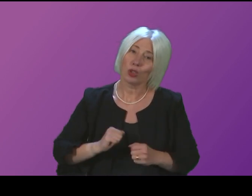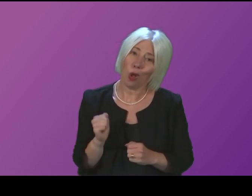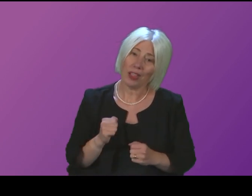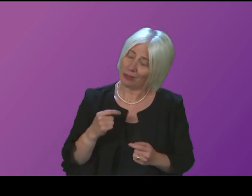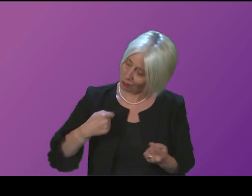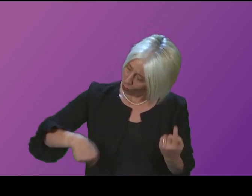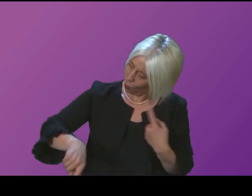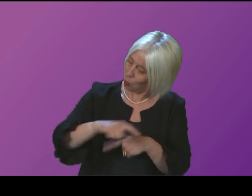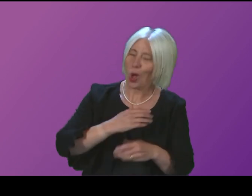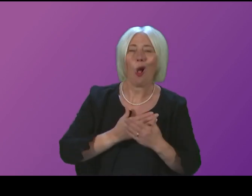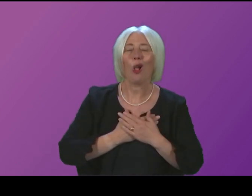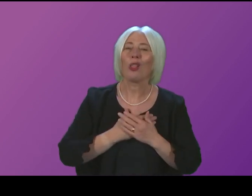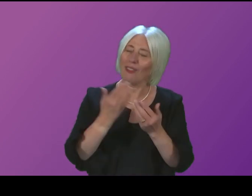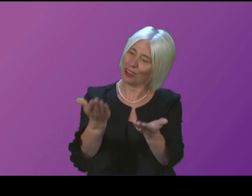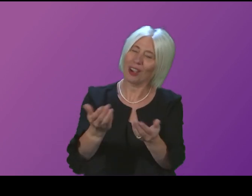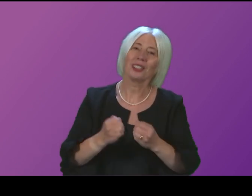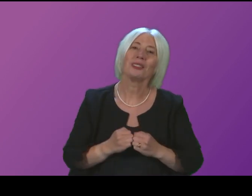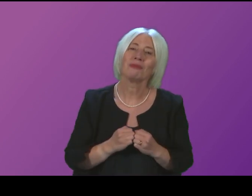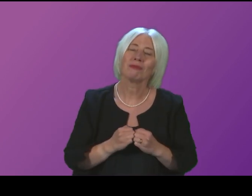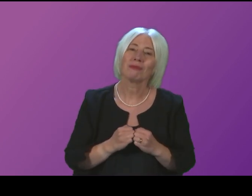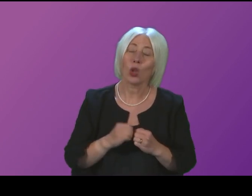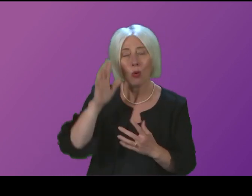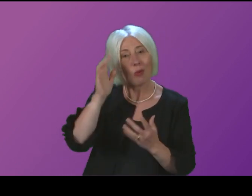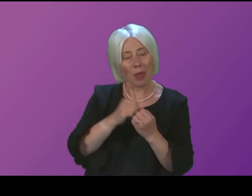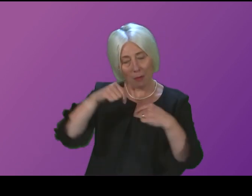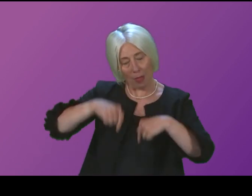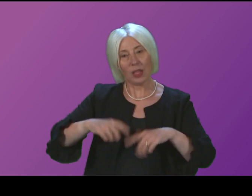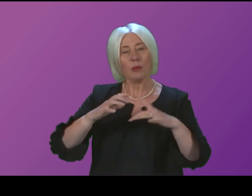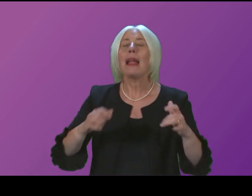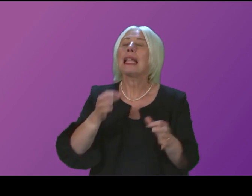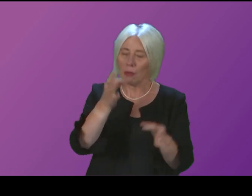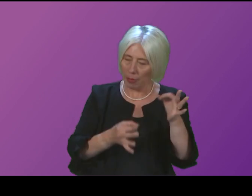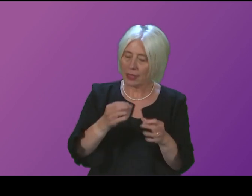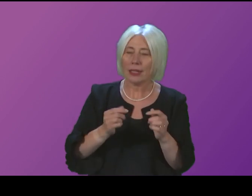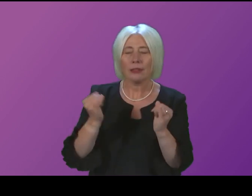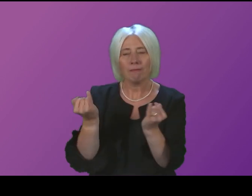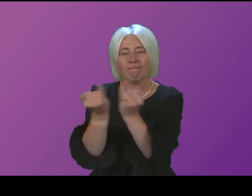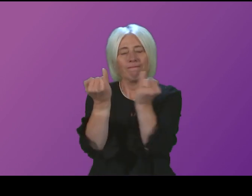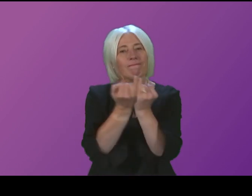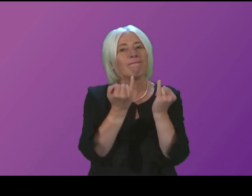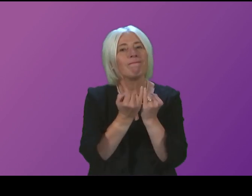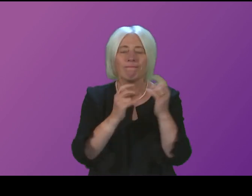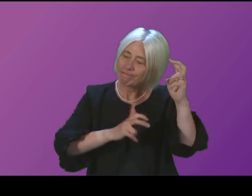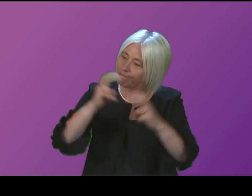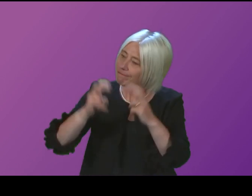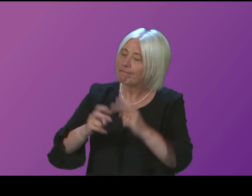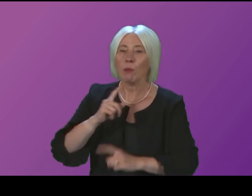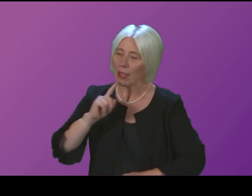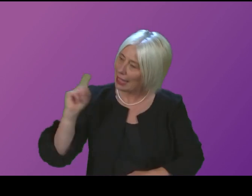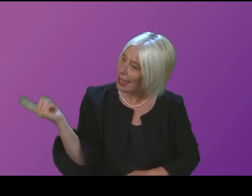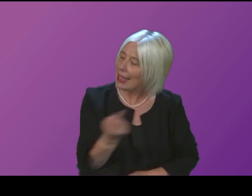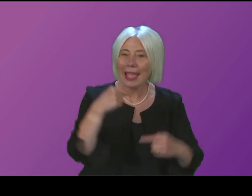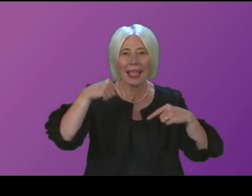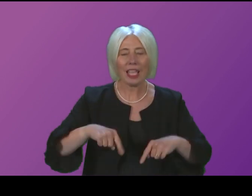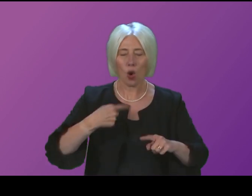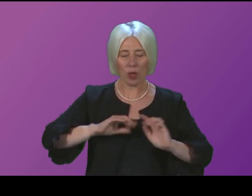her back. She reminded this Parliament that despite our political disagreements and arguments, all of us here are in service